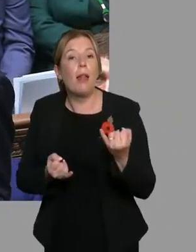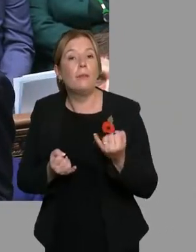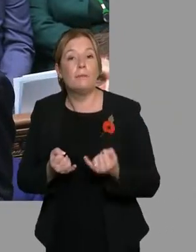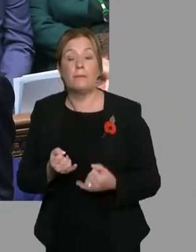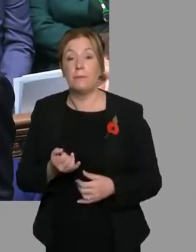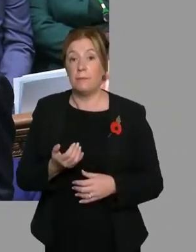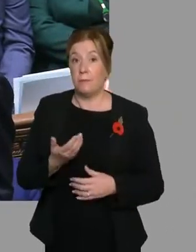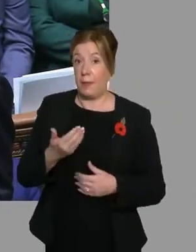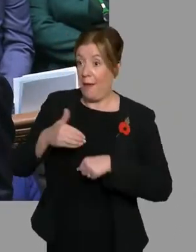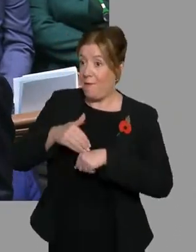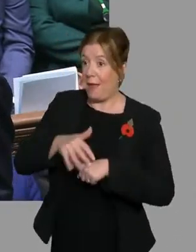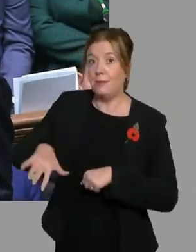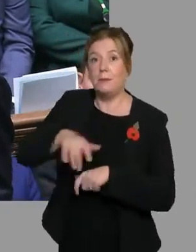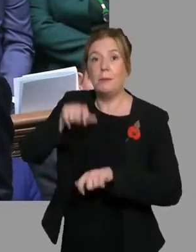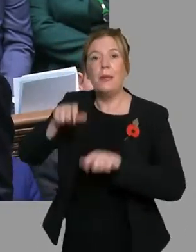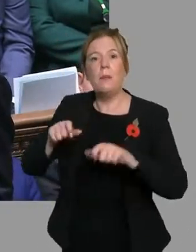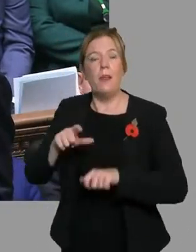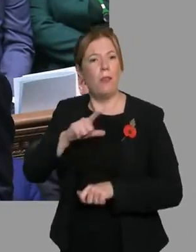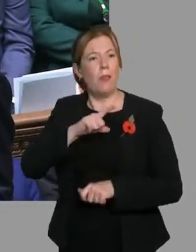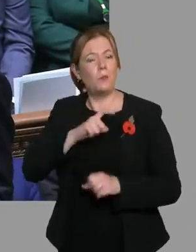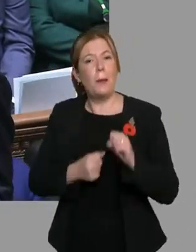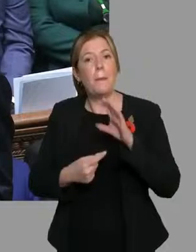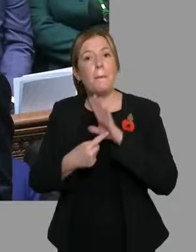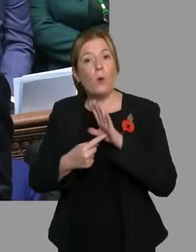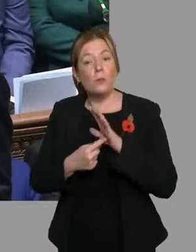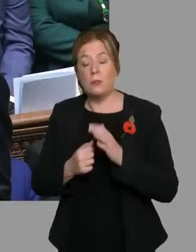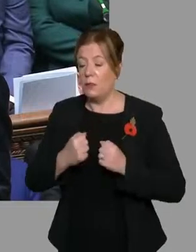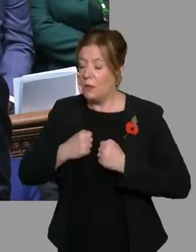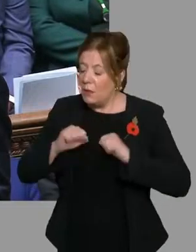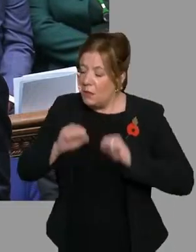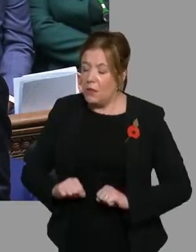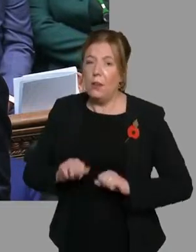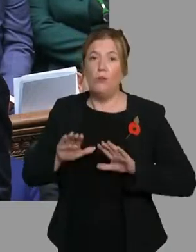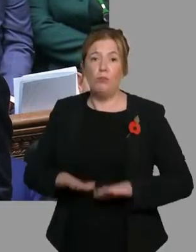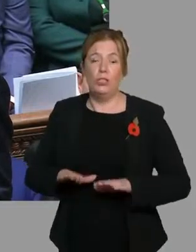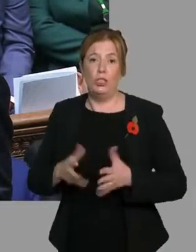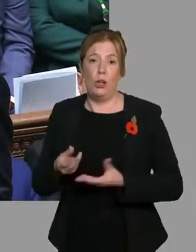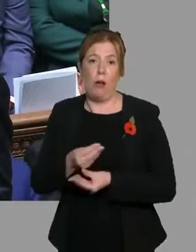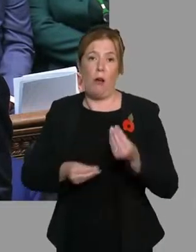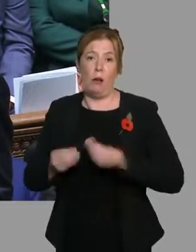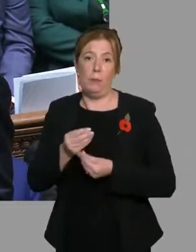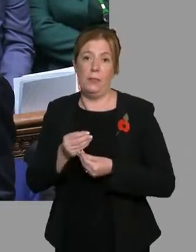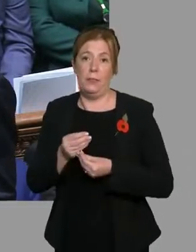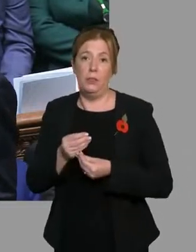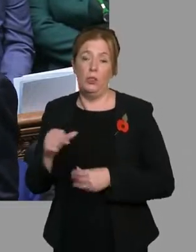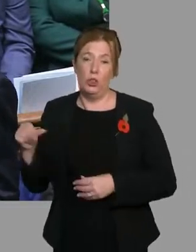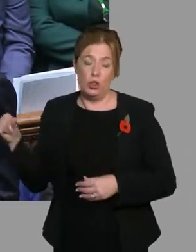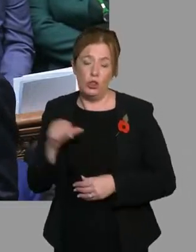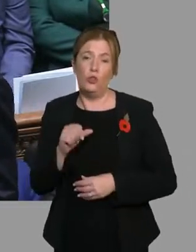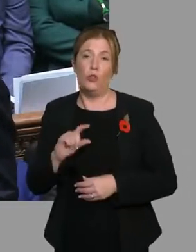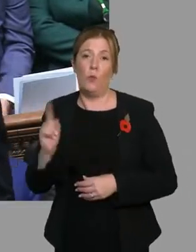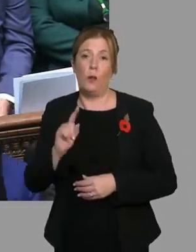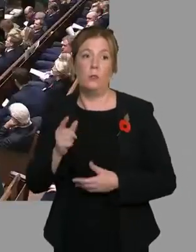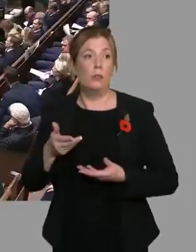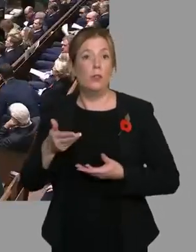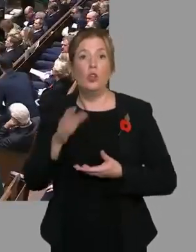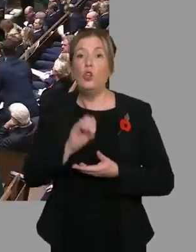British economy by getting rid of the damaging trade barriers with Europe put in place by the